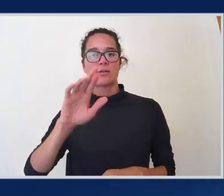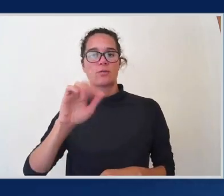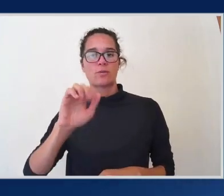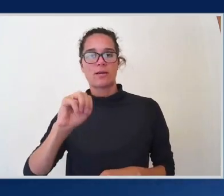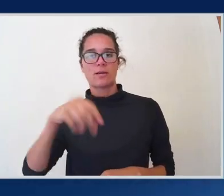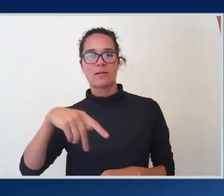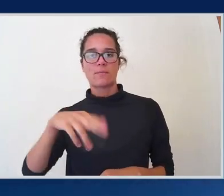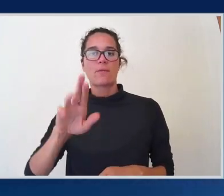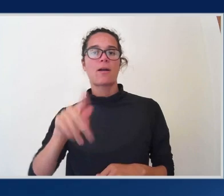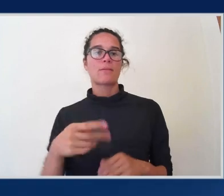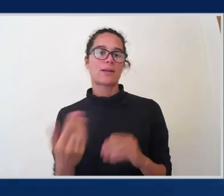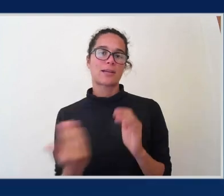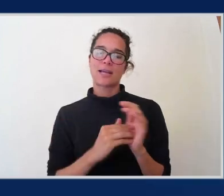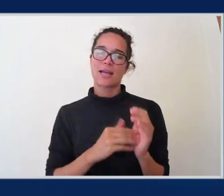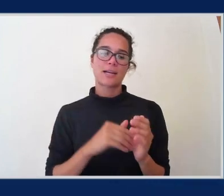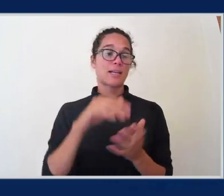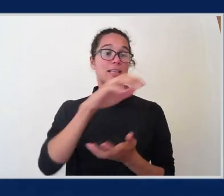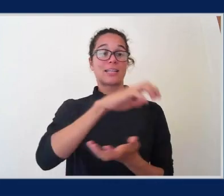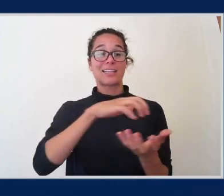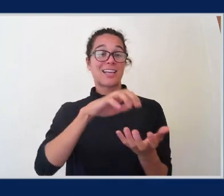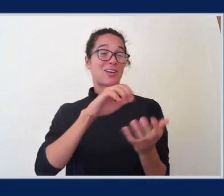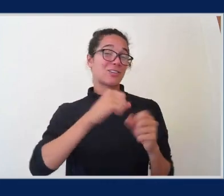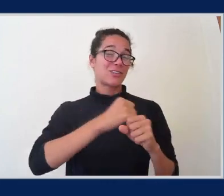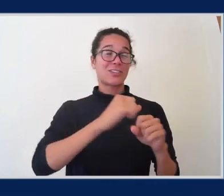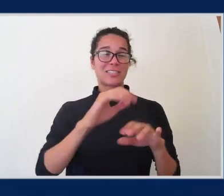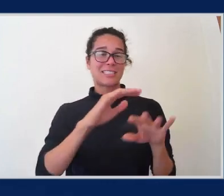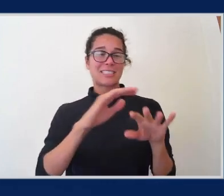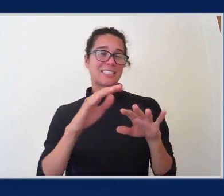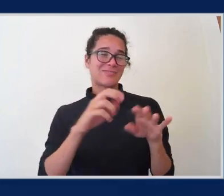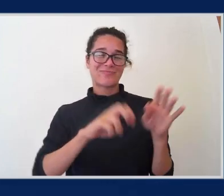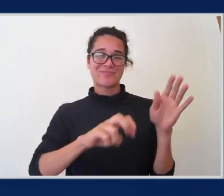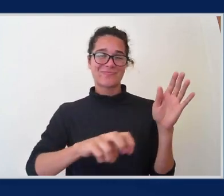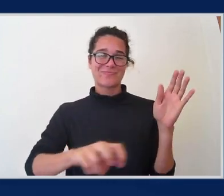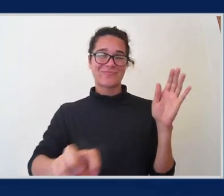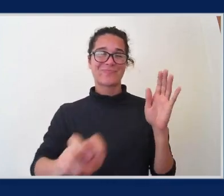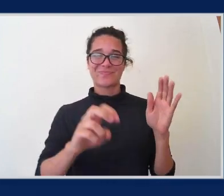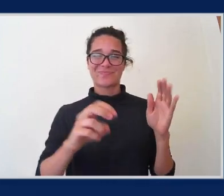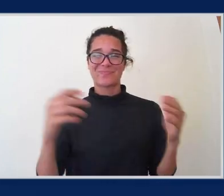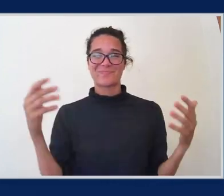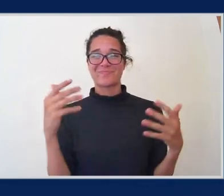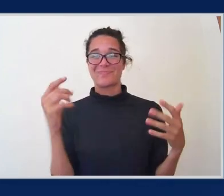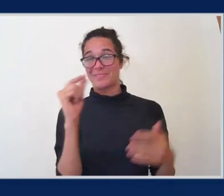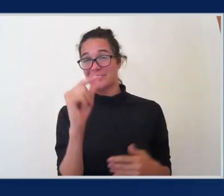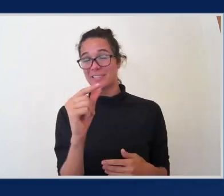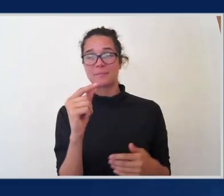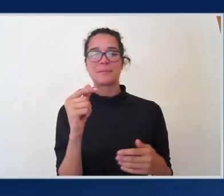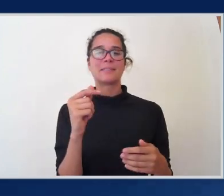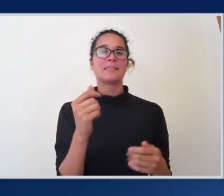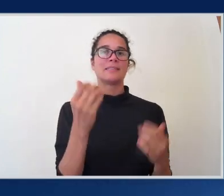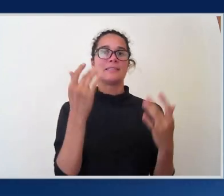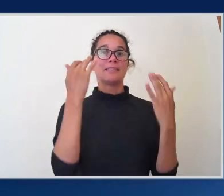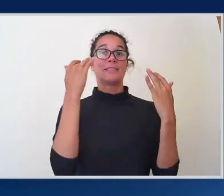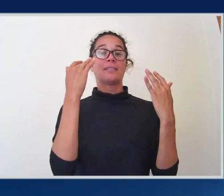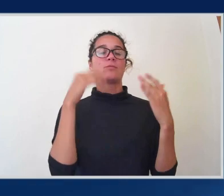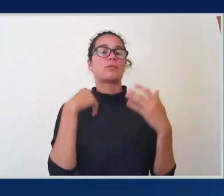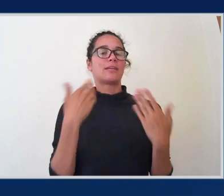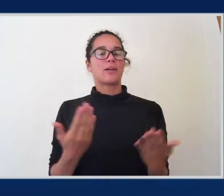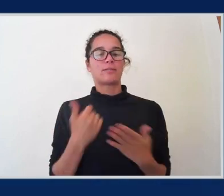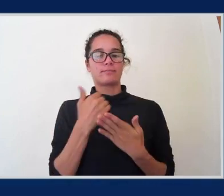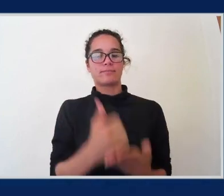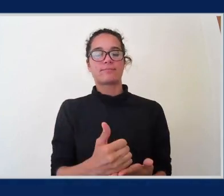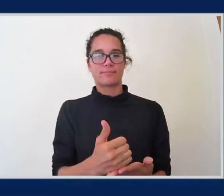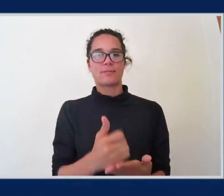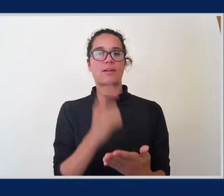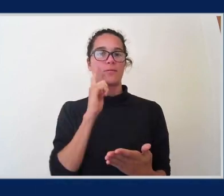cloud journey is daunting, and we're really just trying to give people that initial start and that initial help towards that. So please join in. It's every